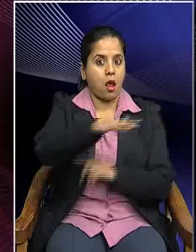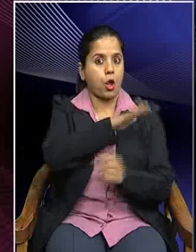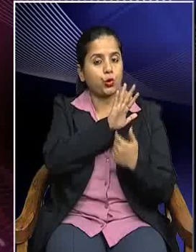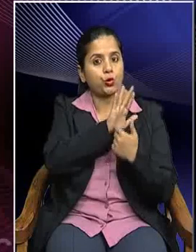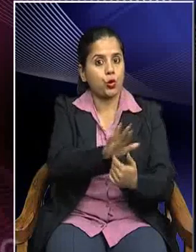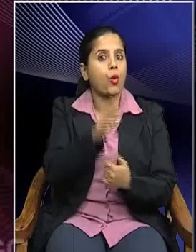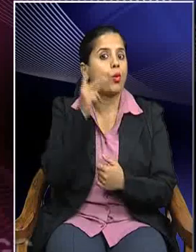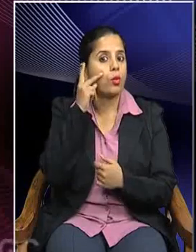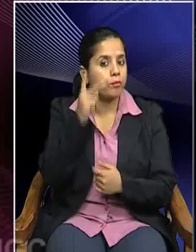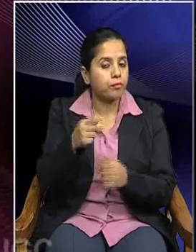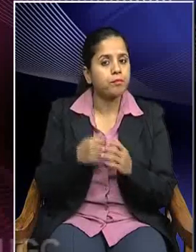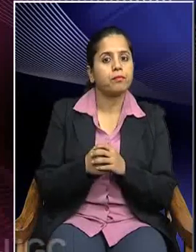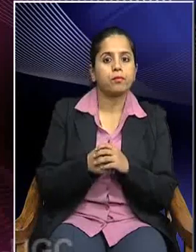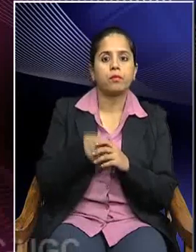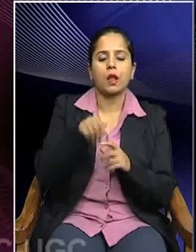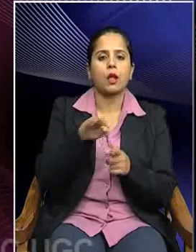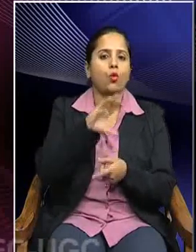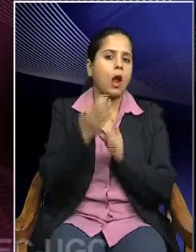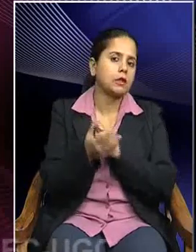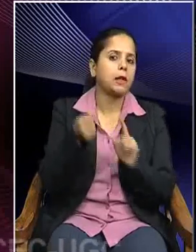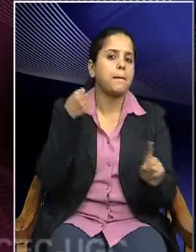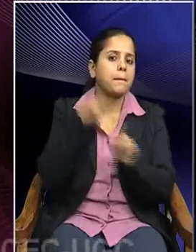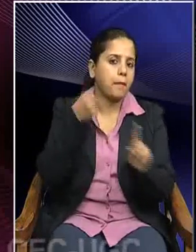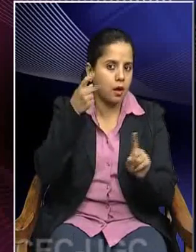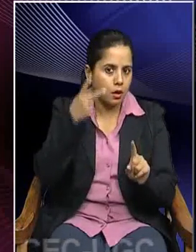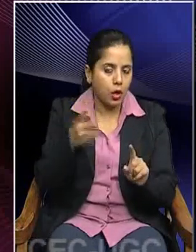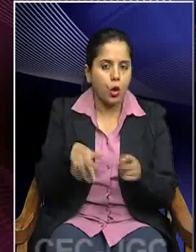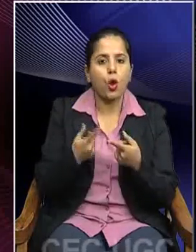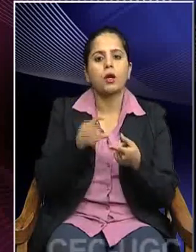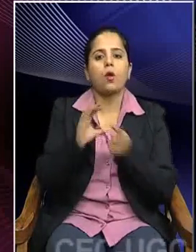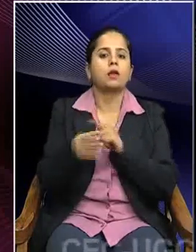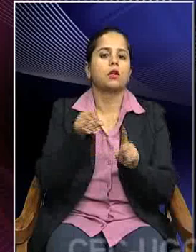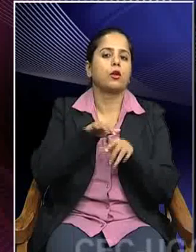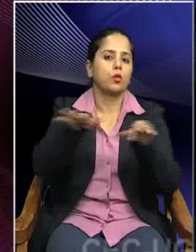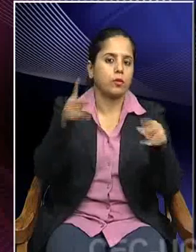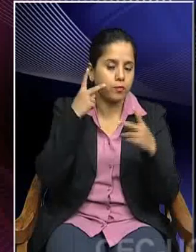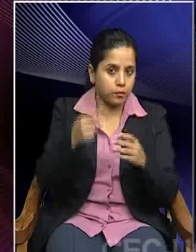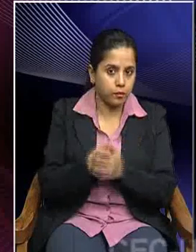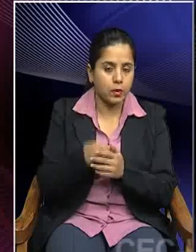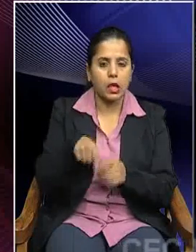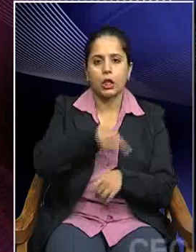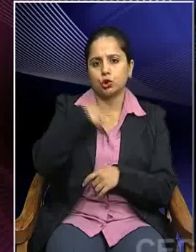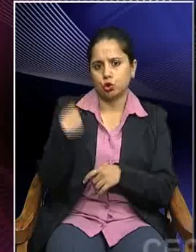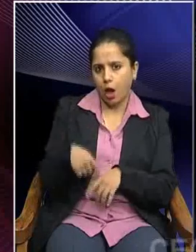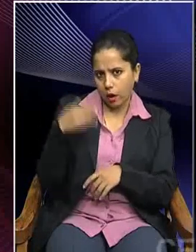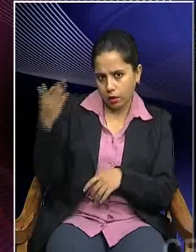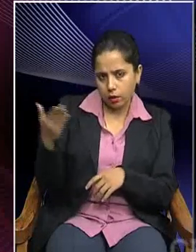represents in terms of cultural impact, in terms of cultural influence, also with reference to China